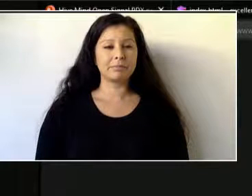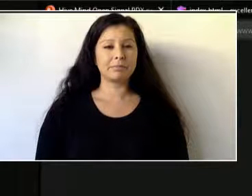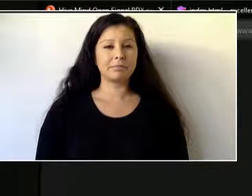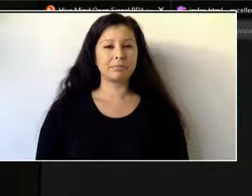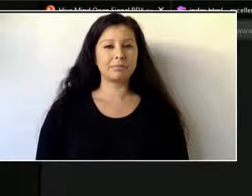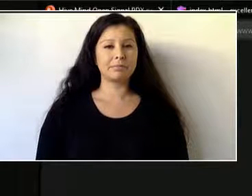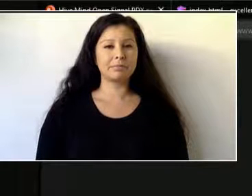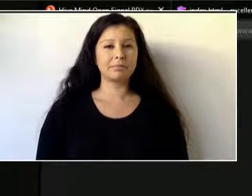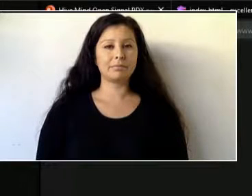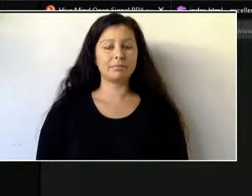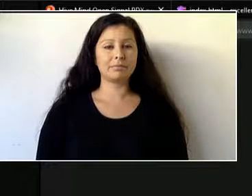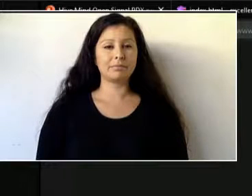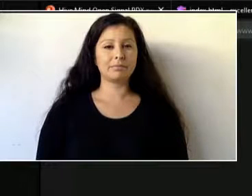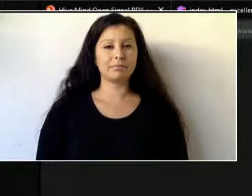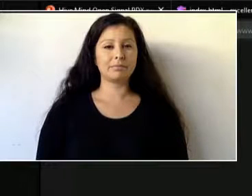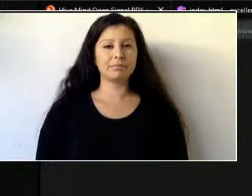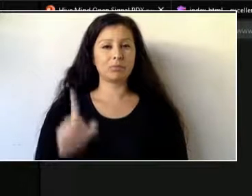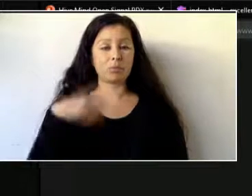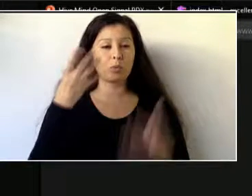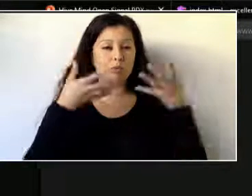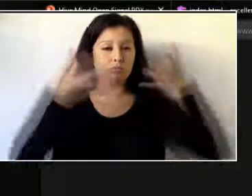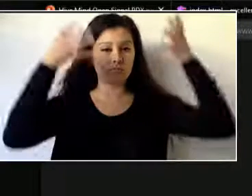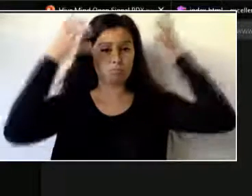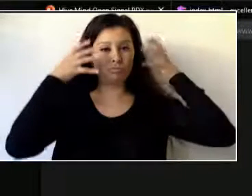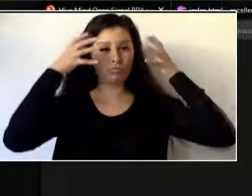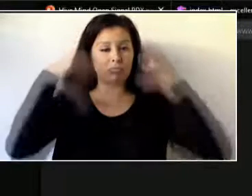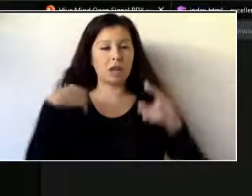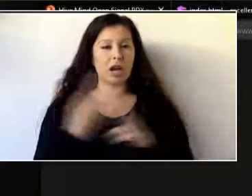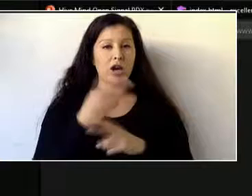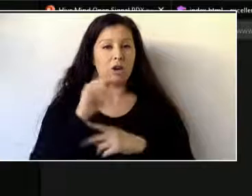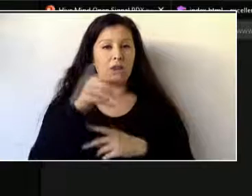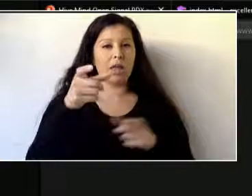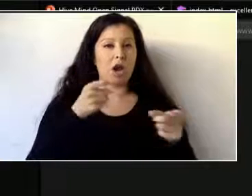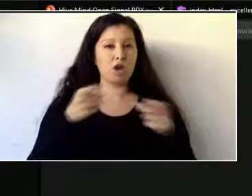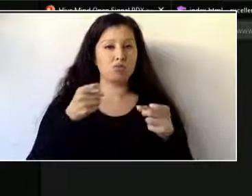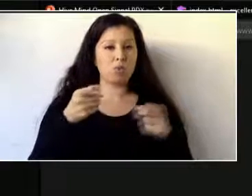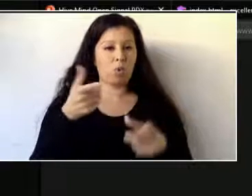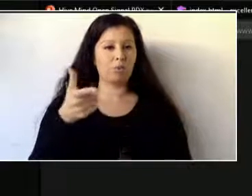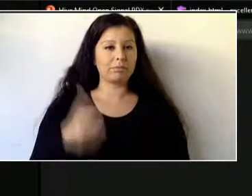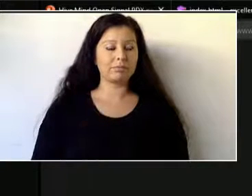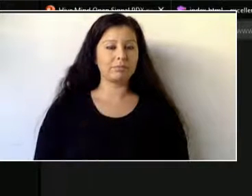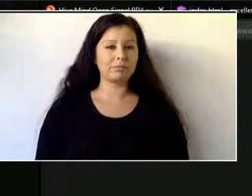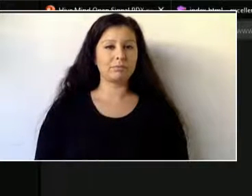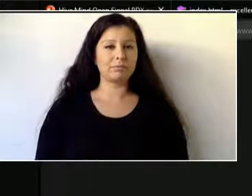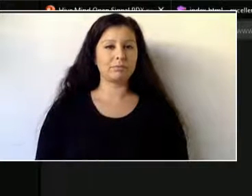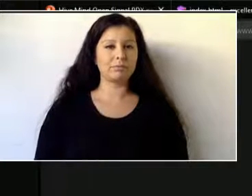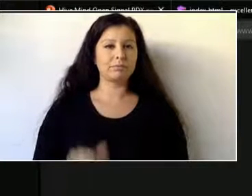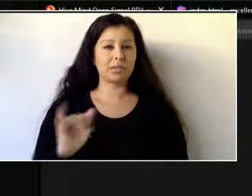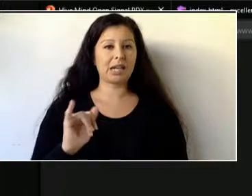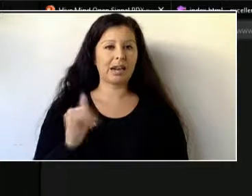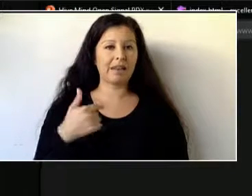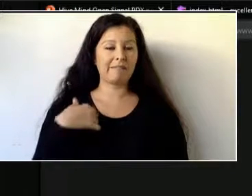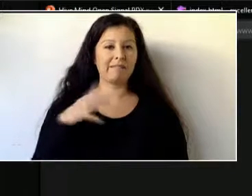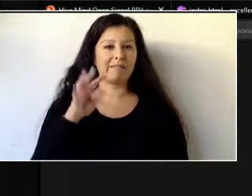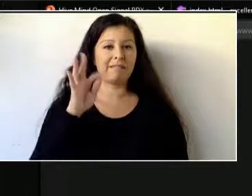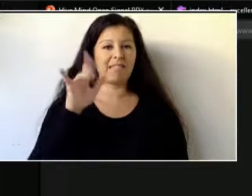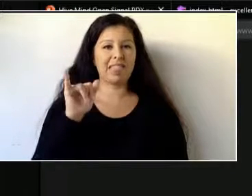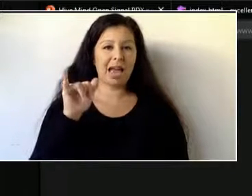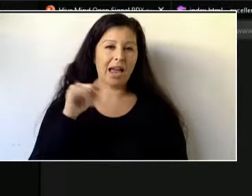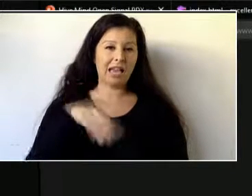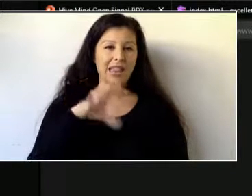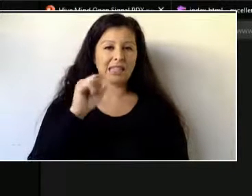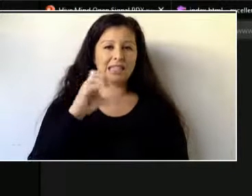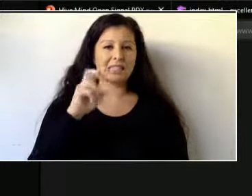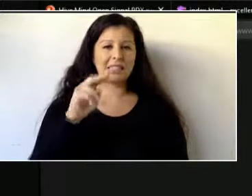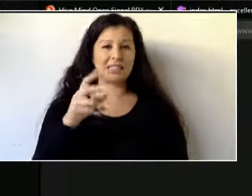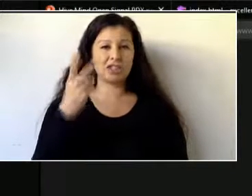So once I put my headset on, I just use these controllers to kind of like fly around in the scene.